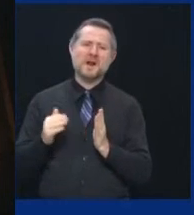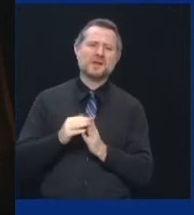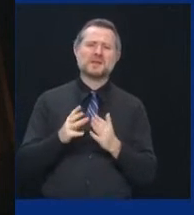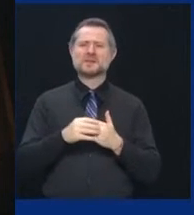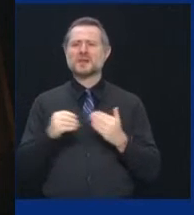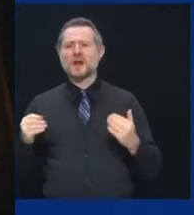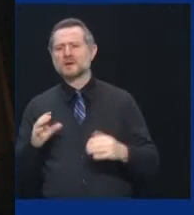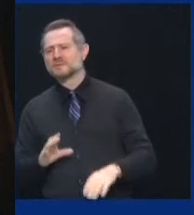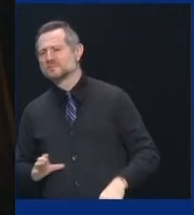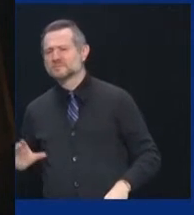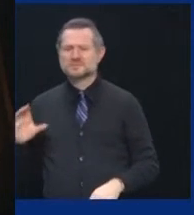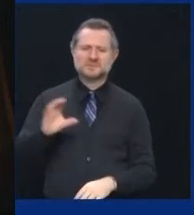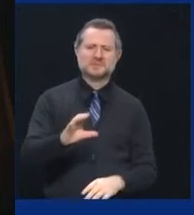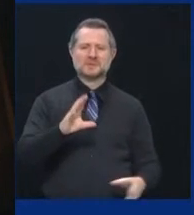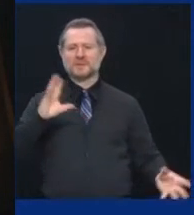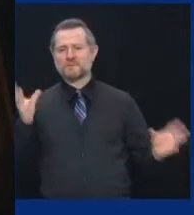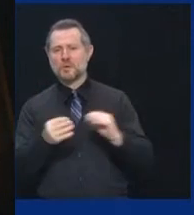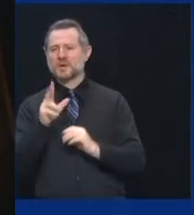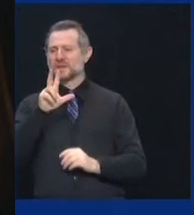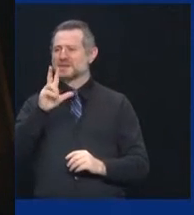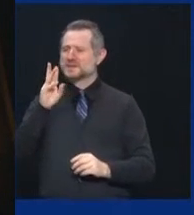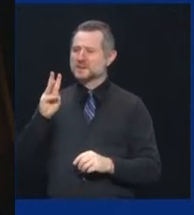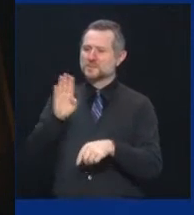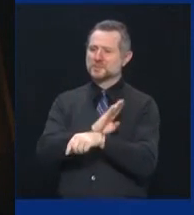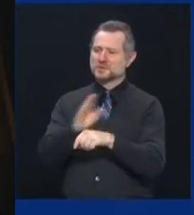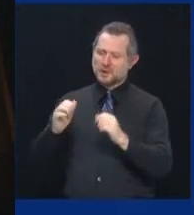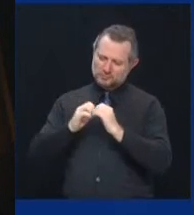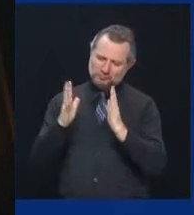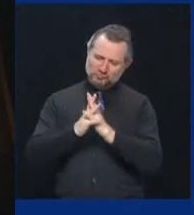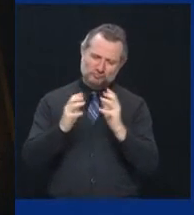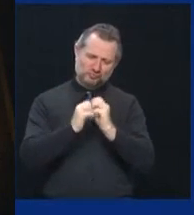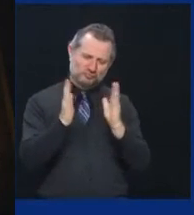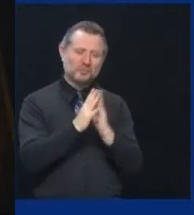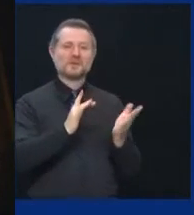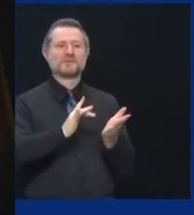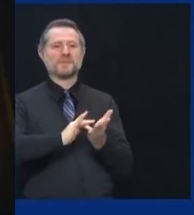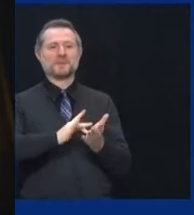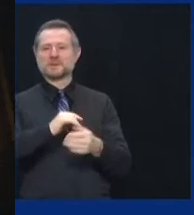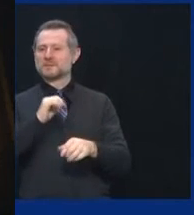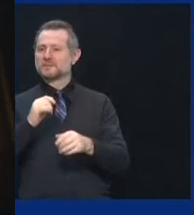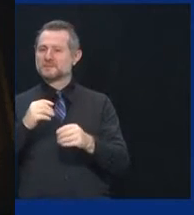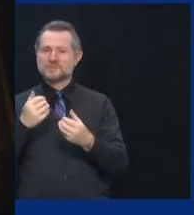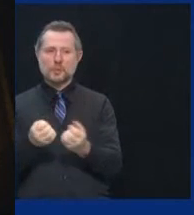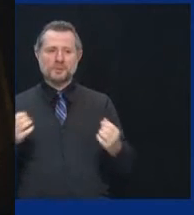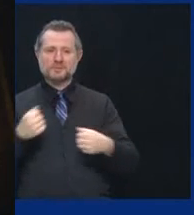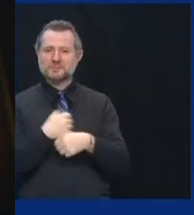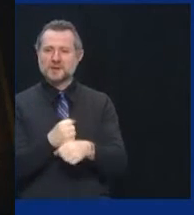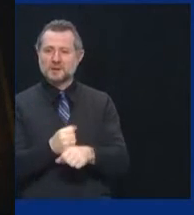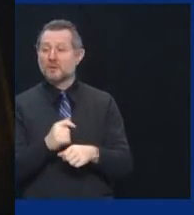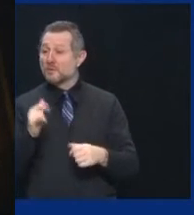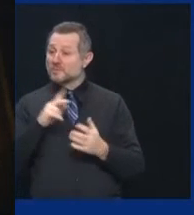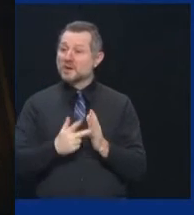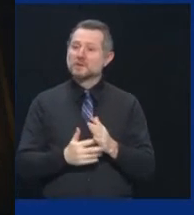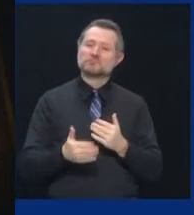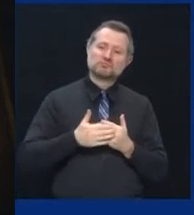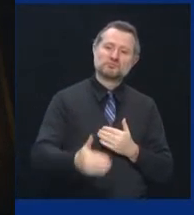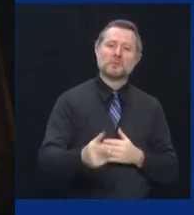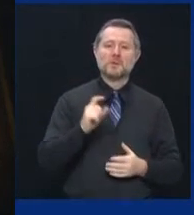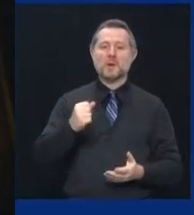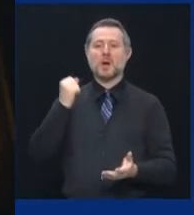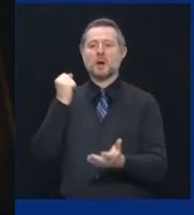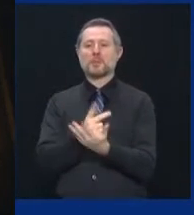make medical equipment here at home. Going forward, I propose the state pass the Medical Supplies Act